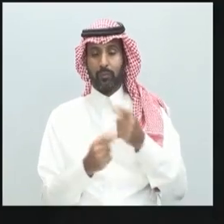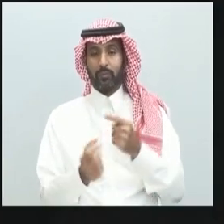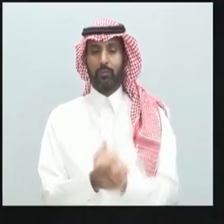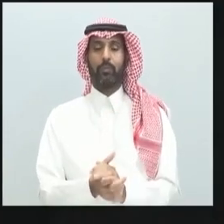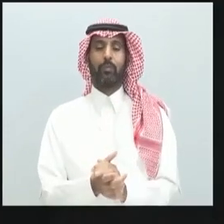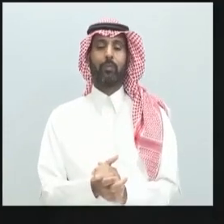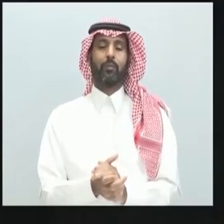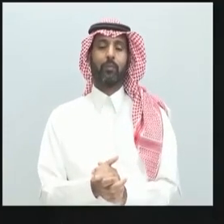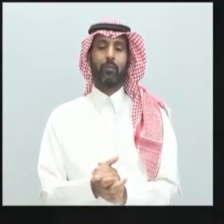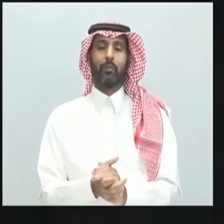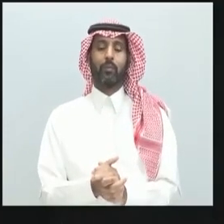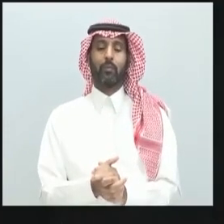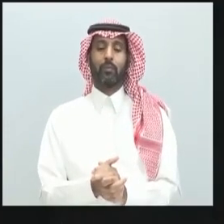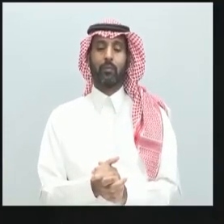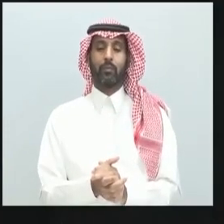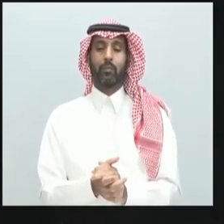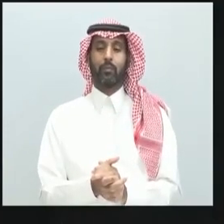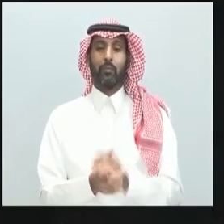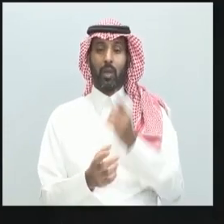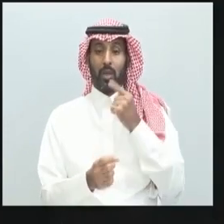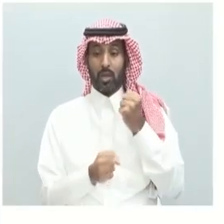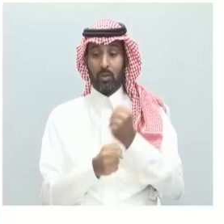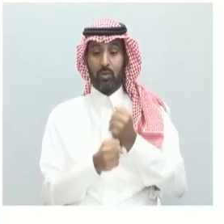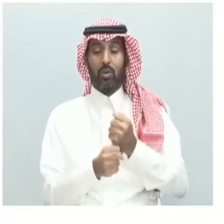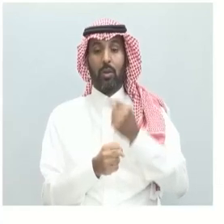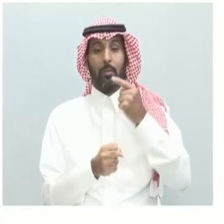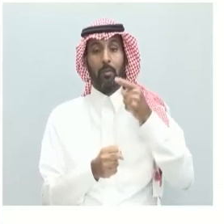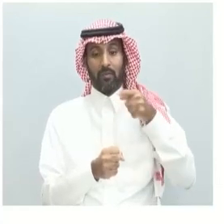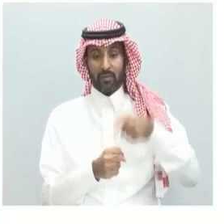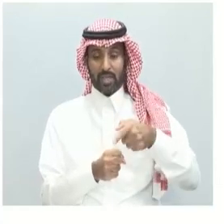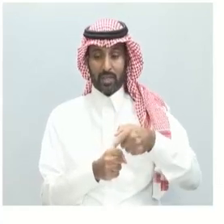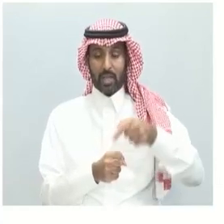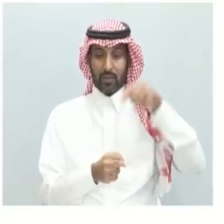every day. We use the present progressive for actions